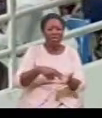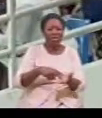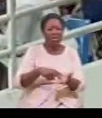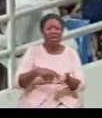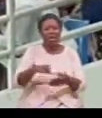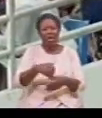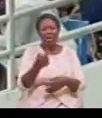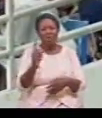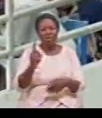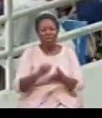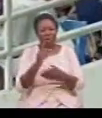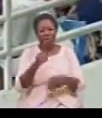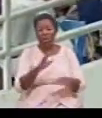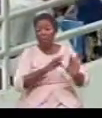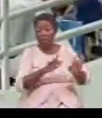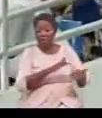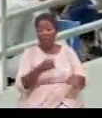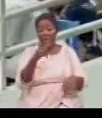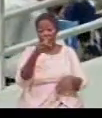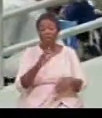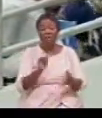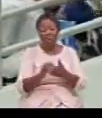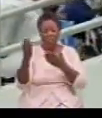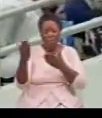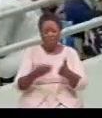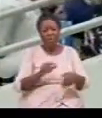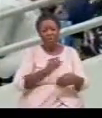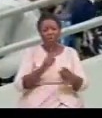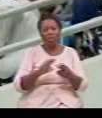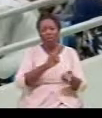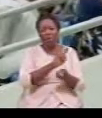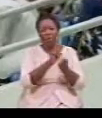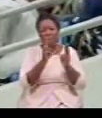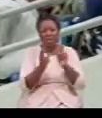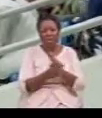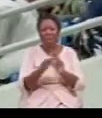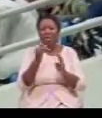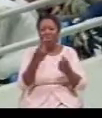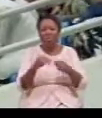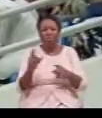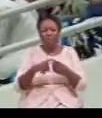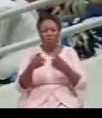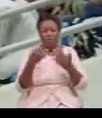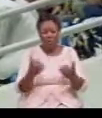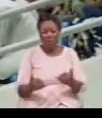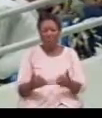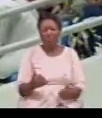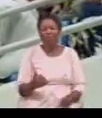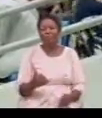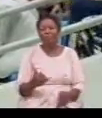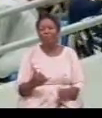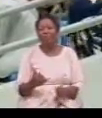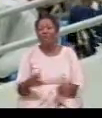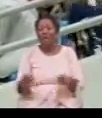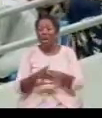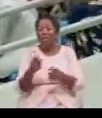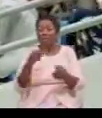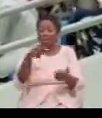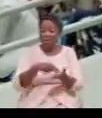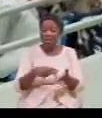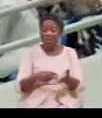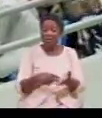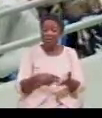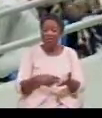are, the mercy of God that brings us to repentance is coming to you right now. As we are standing